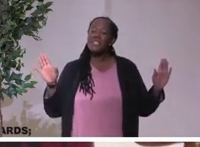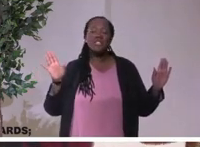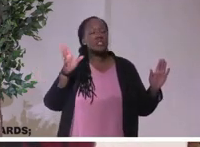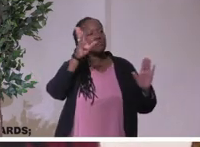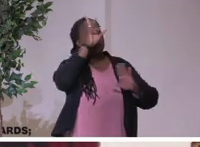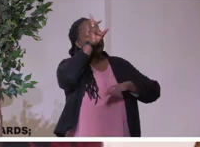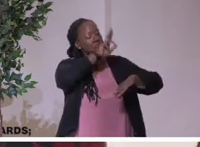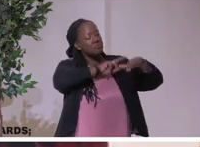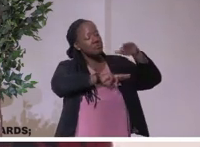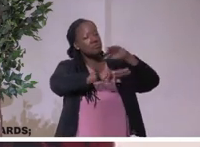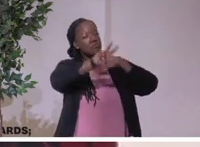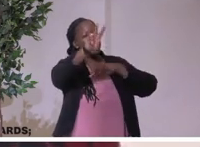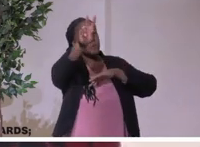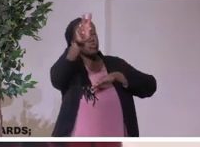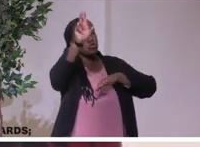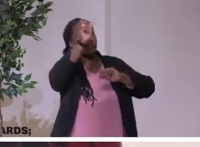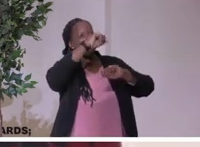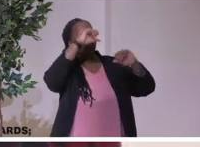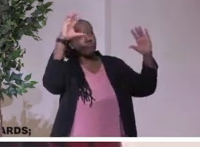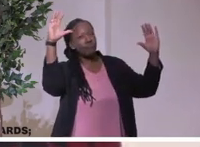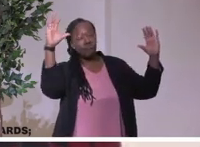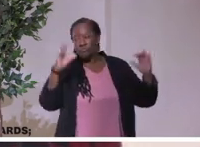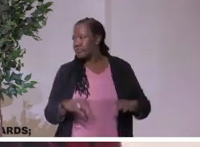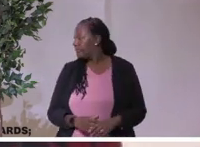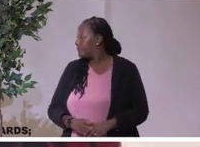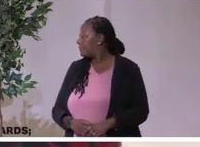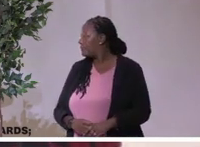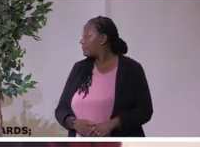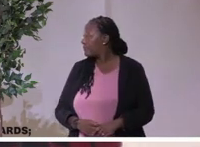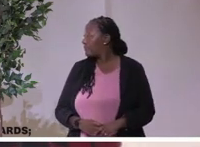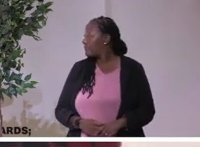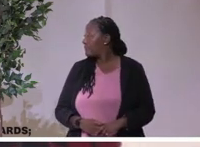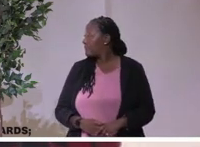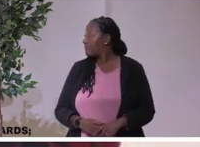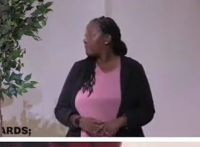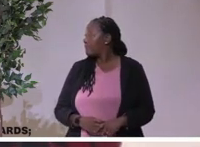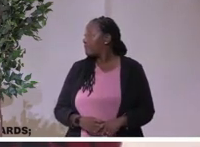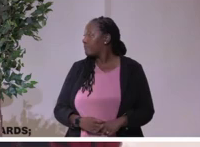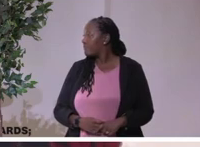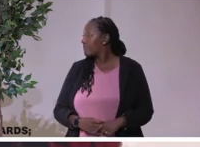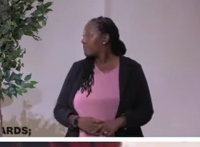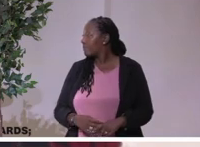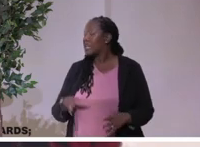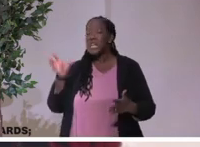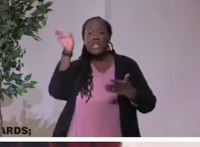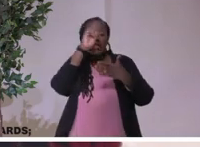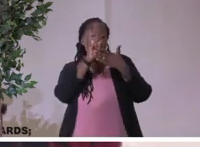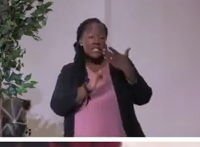of fashion by, this is a face featured by designer Avante Gardist, correct? And